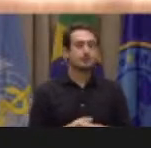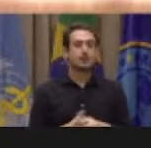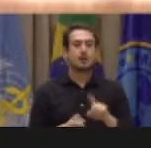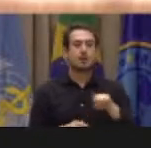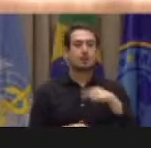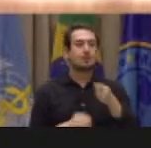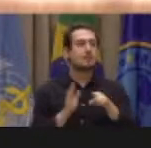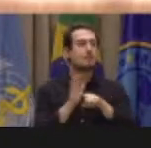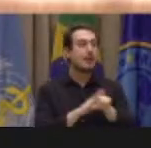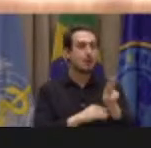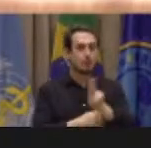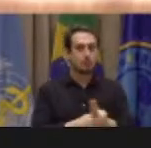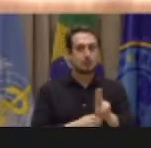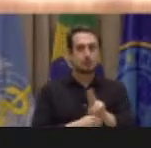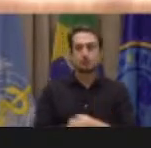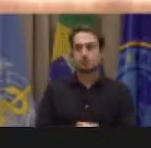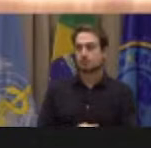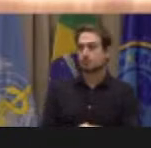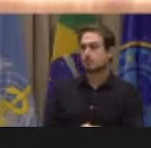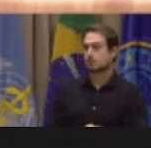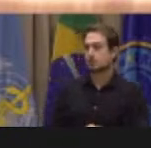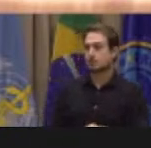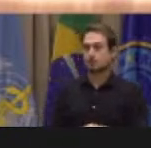Any other comments?